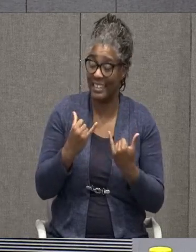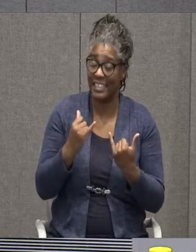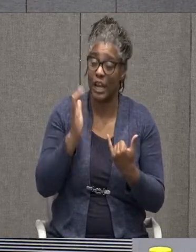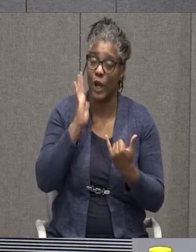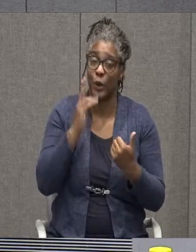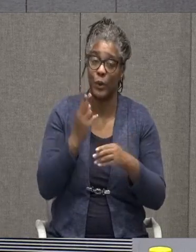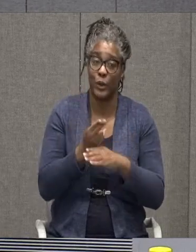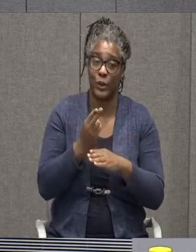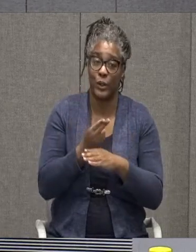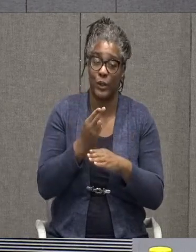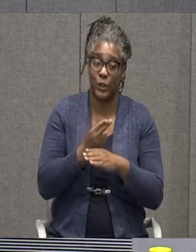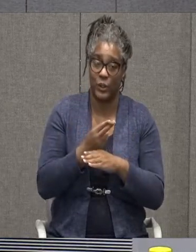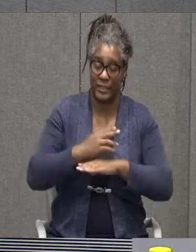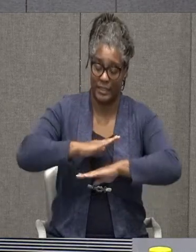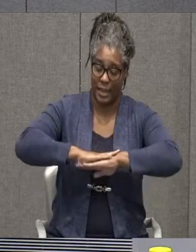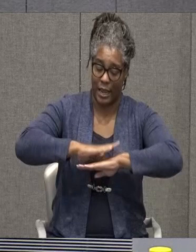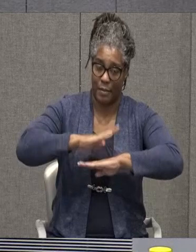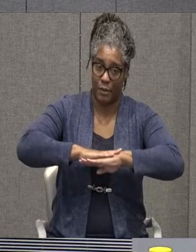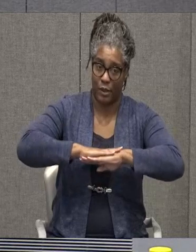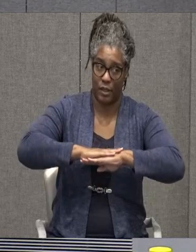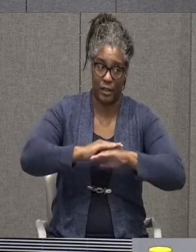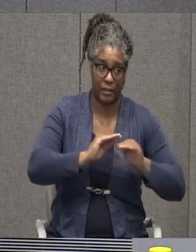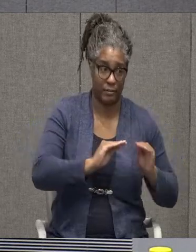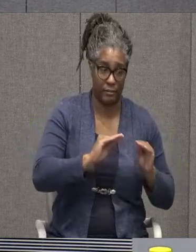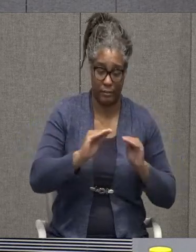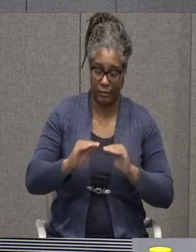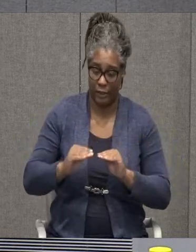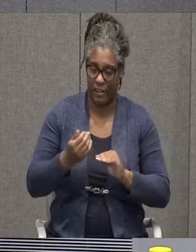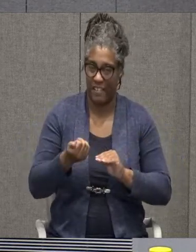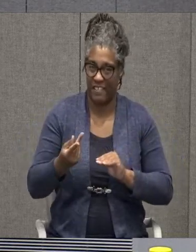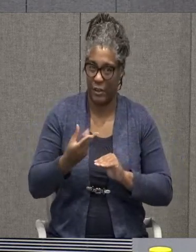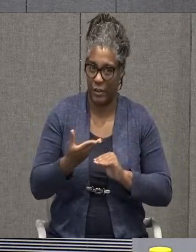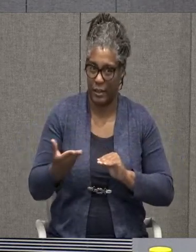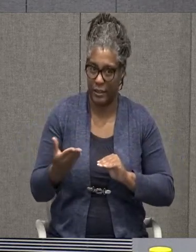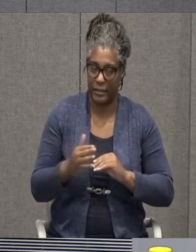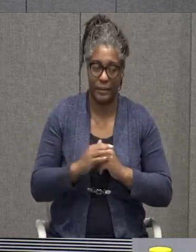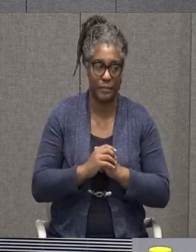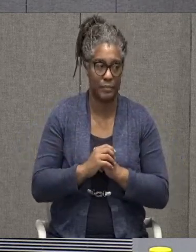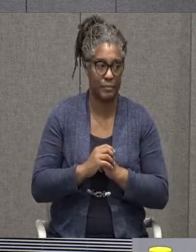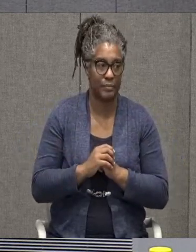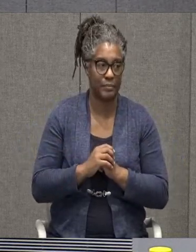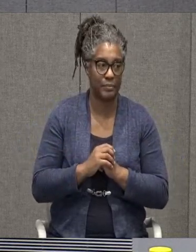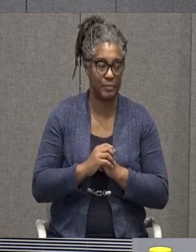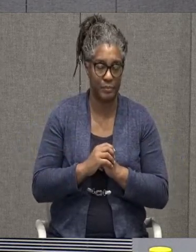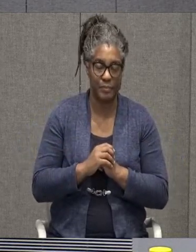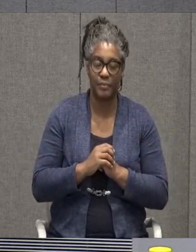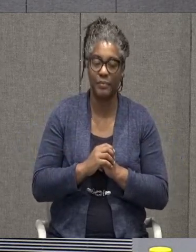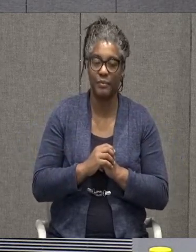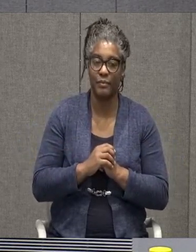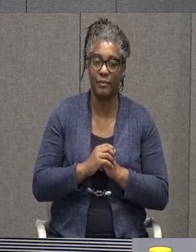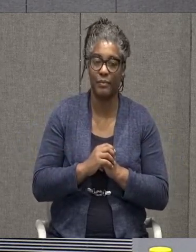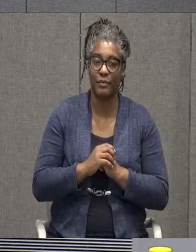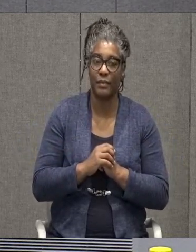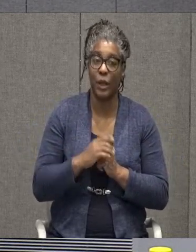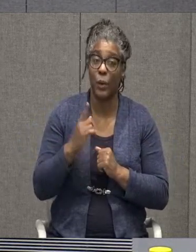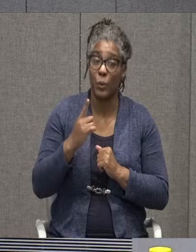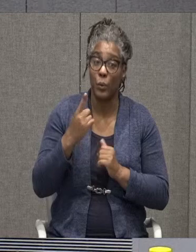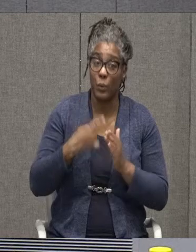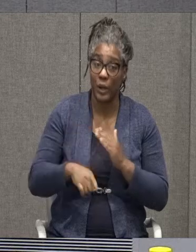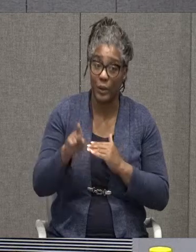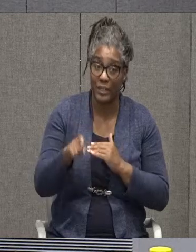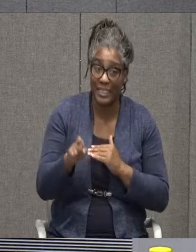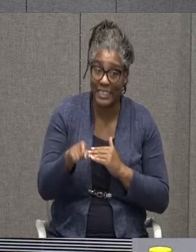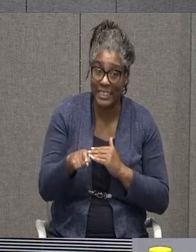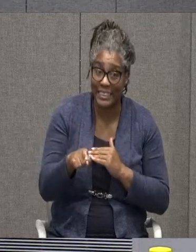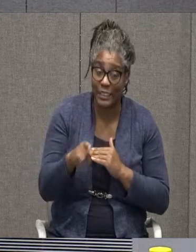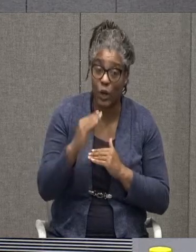so we're gonna move some things out of the way here. All right, so What you are going to need is at home,